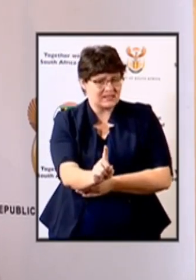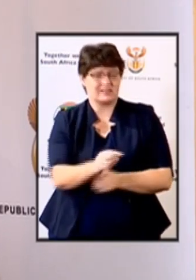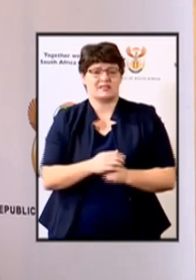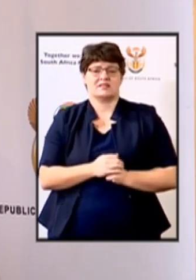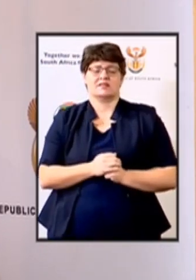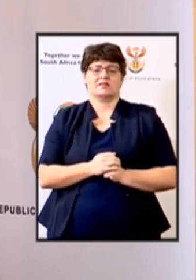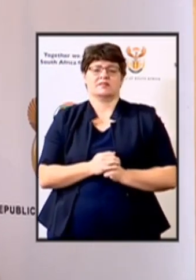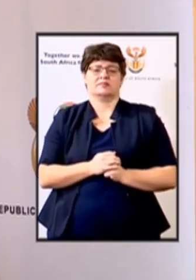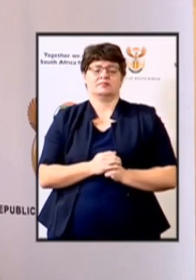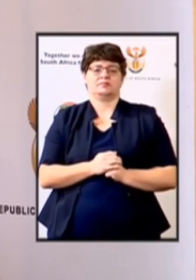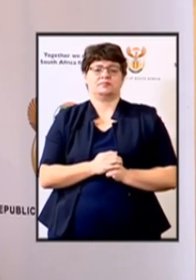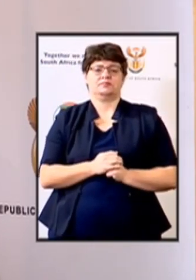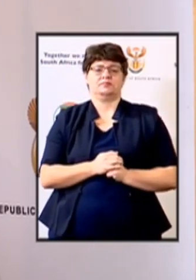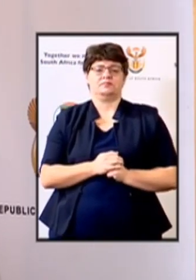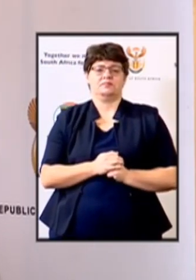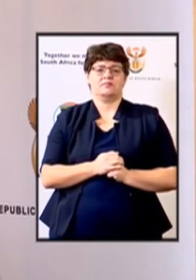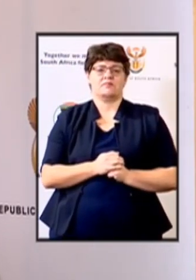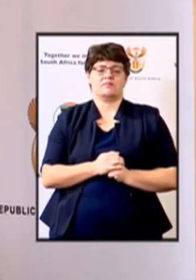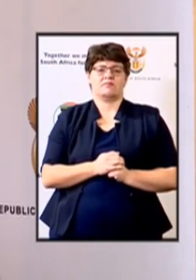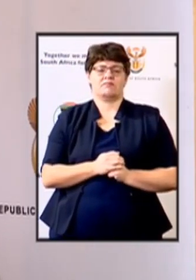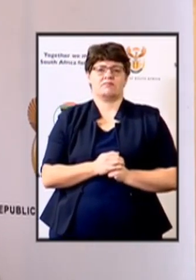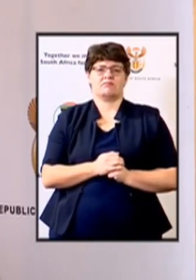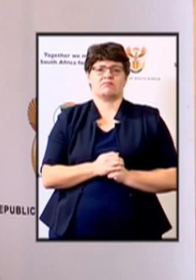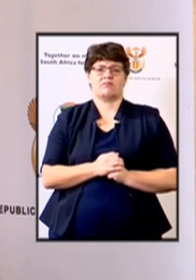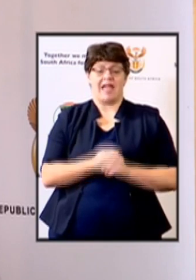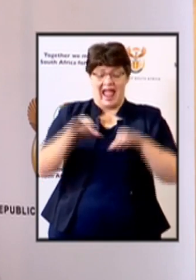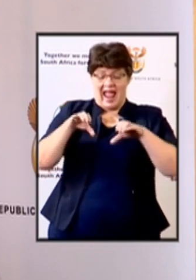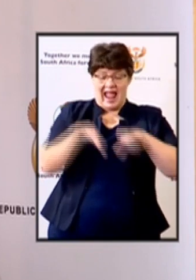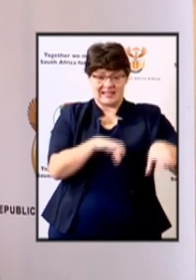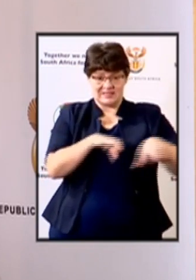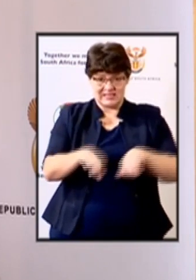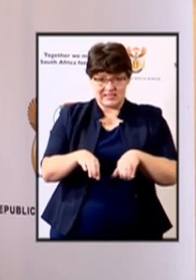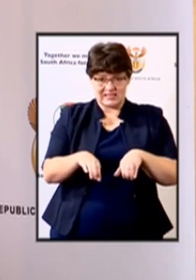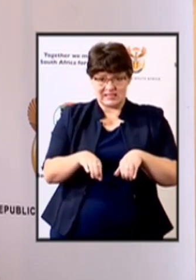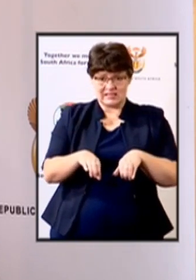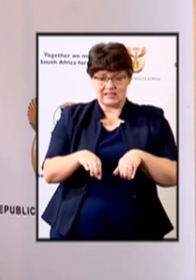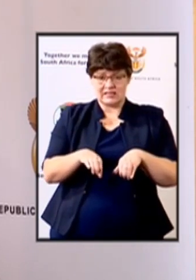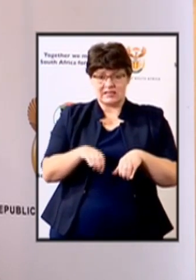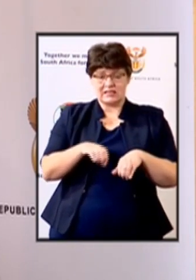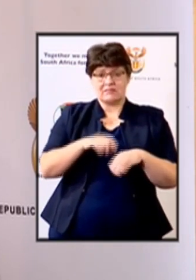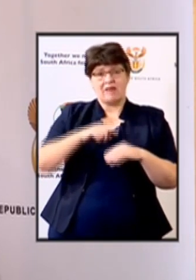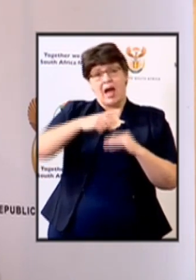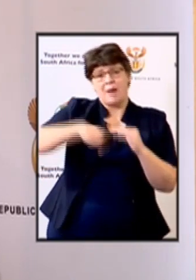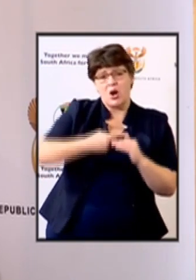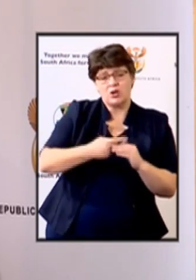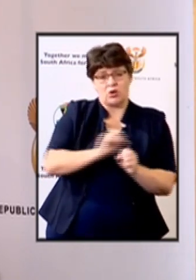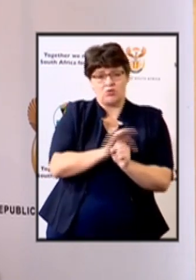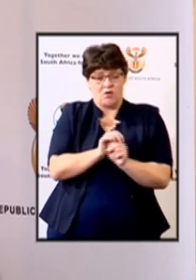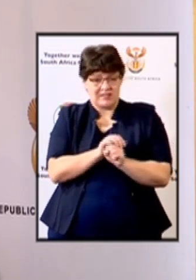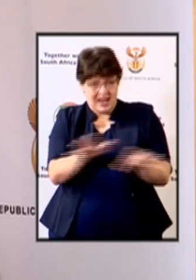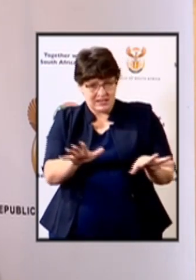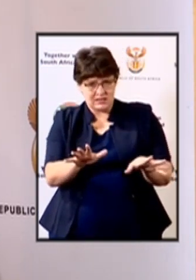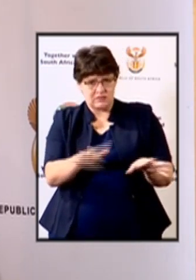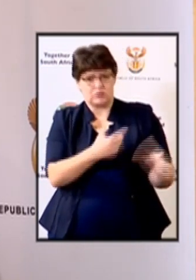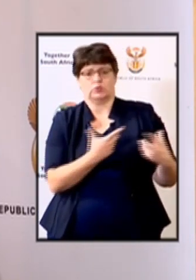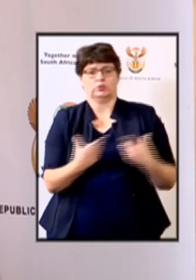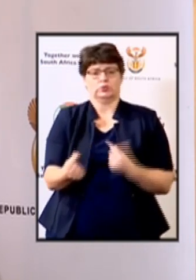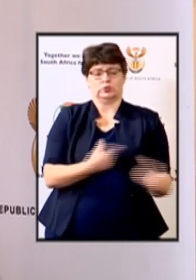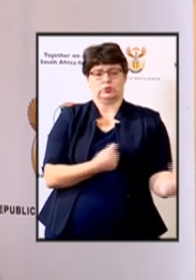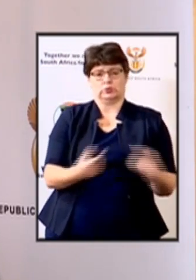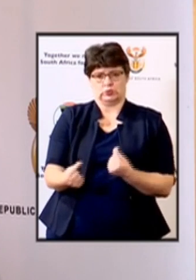guided in most of our activities, particularly on COVID-19, guided